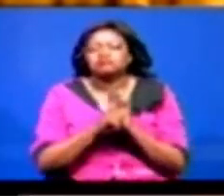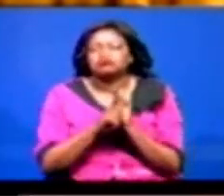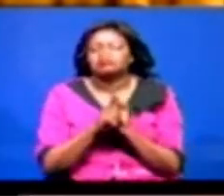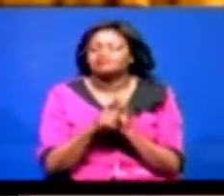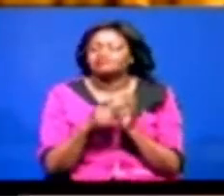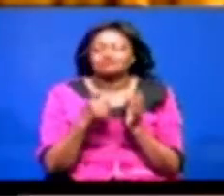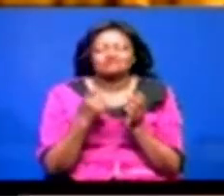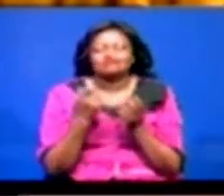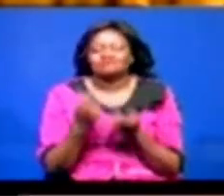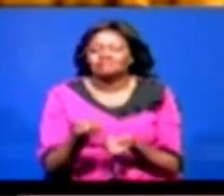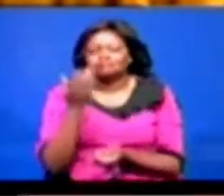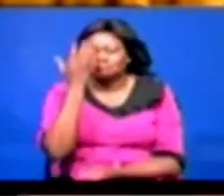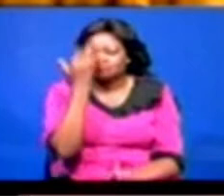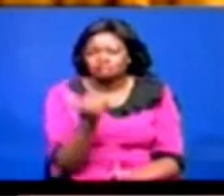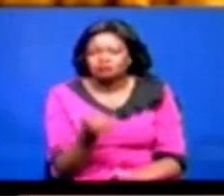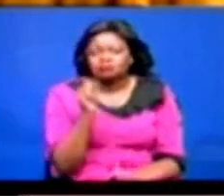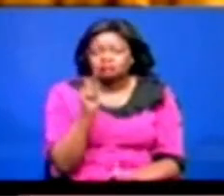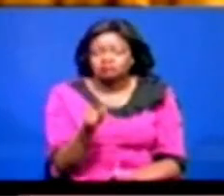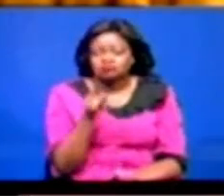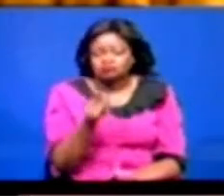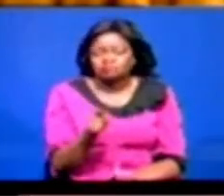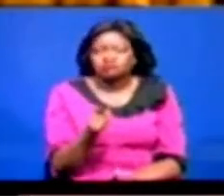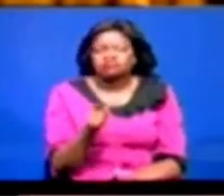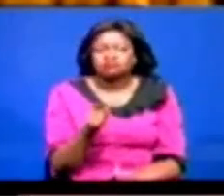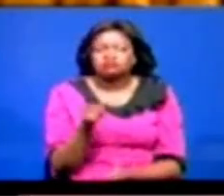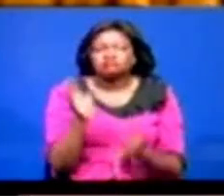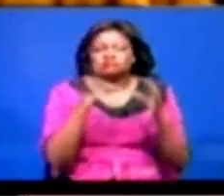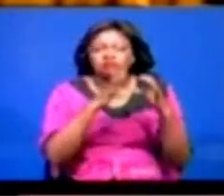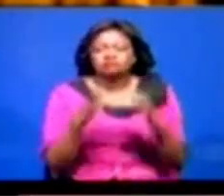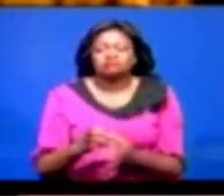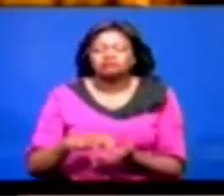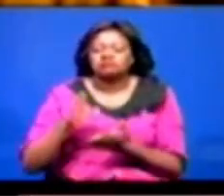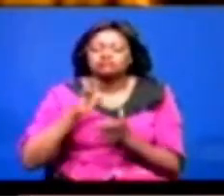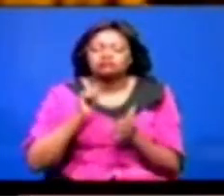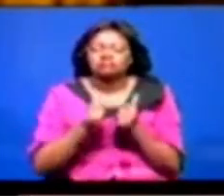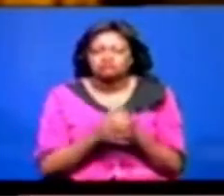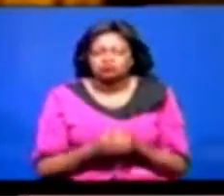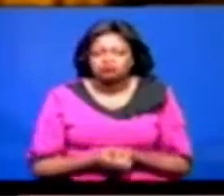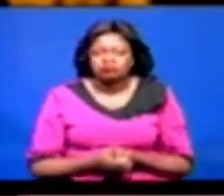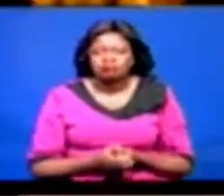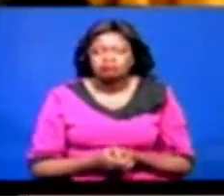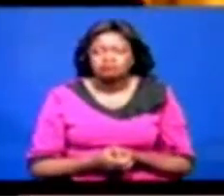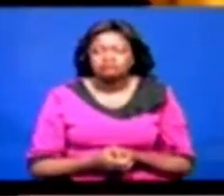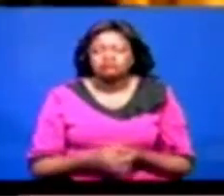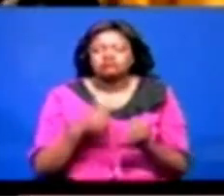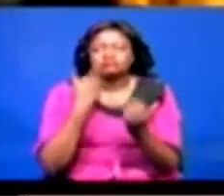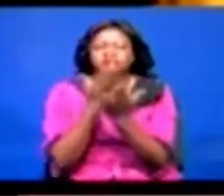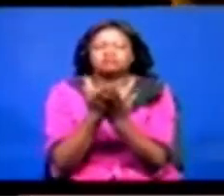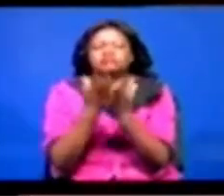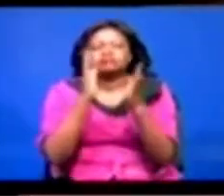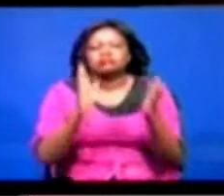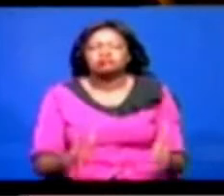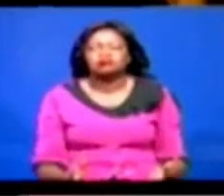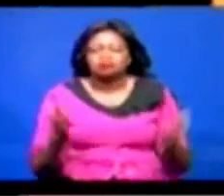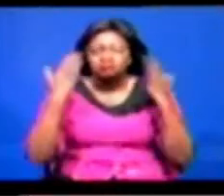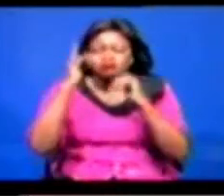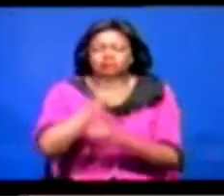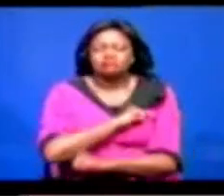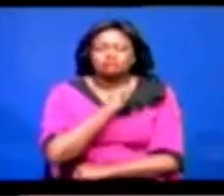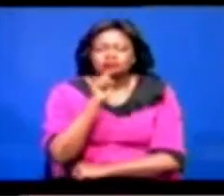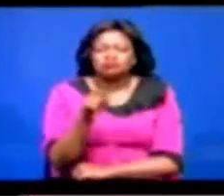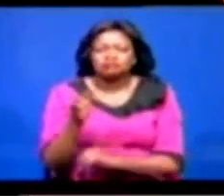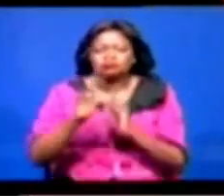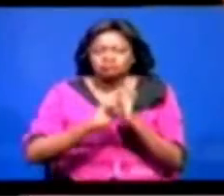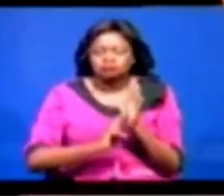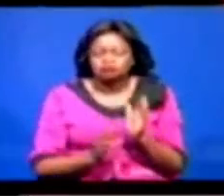because these parties, and especially the main petitioner, has been aware of this regulation and